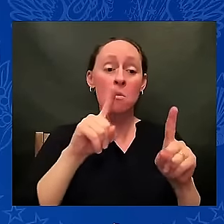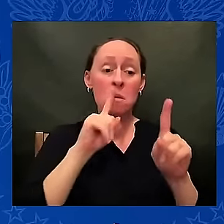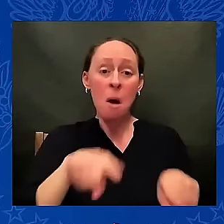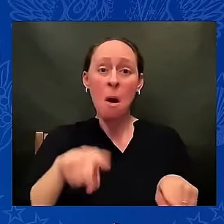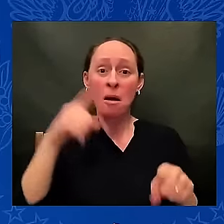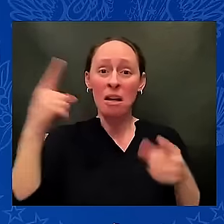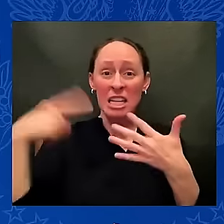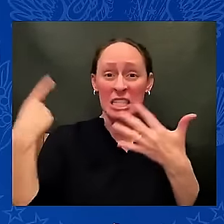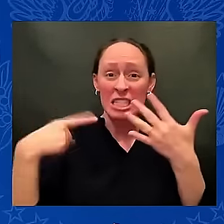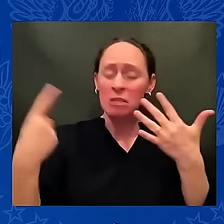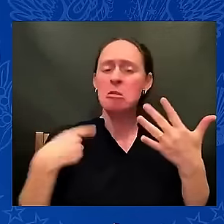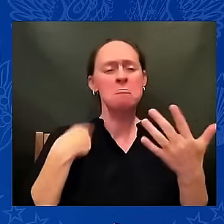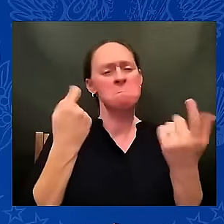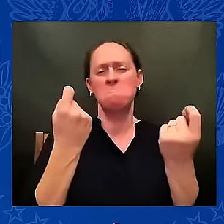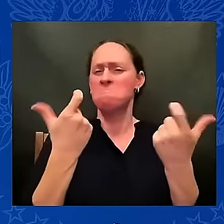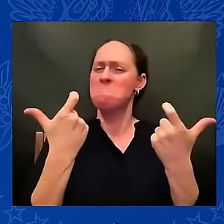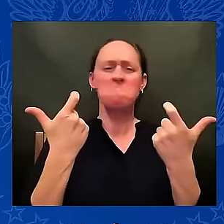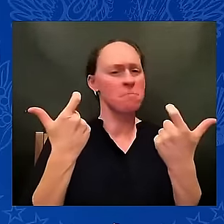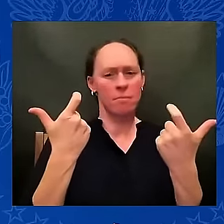too.